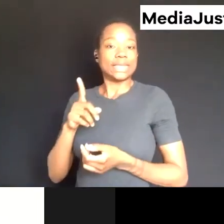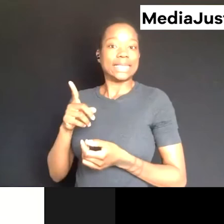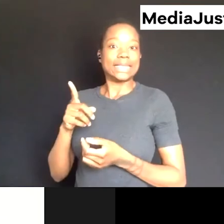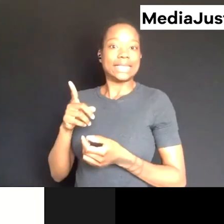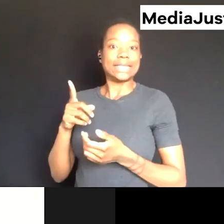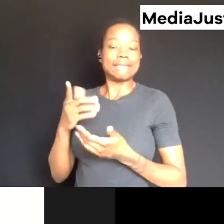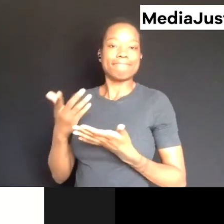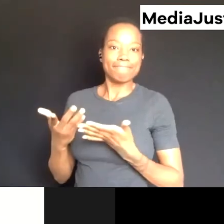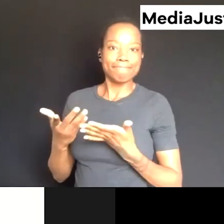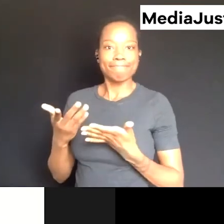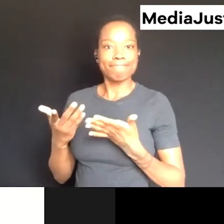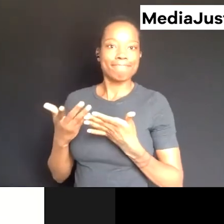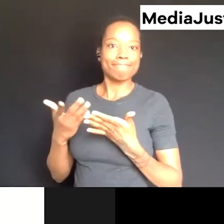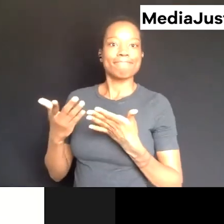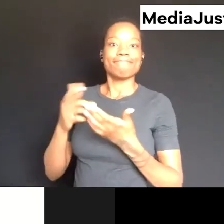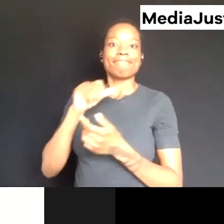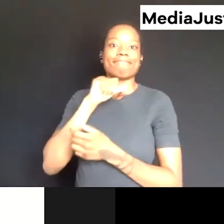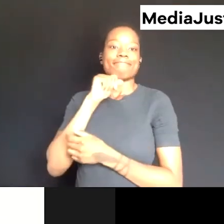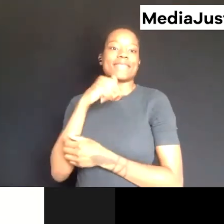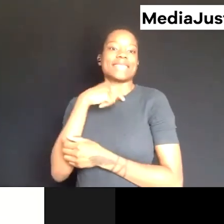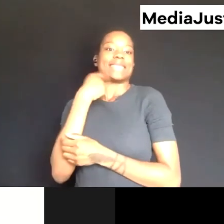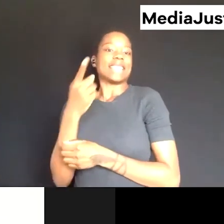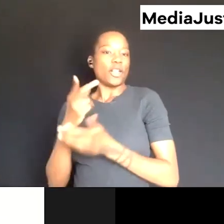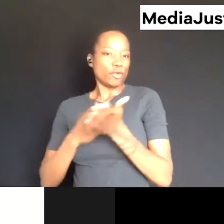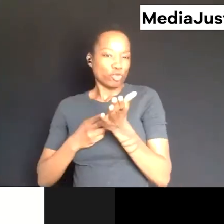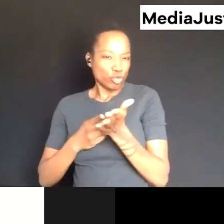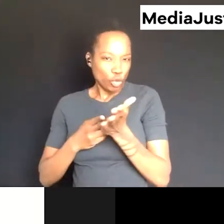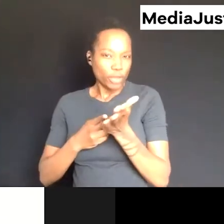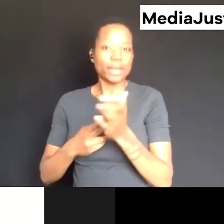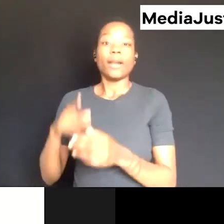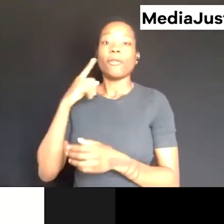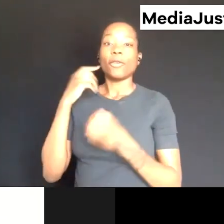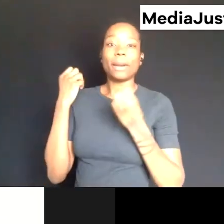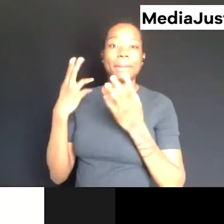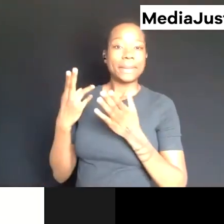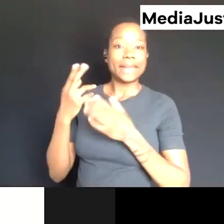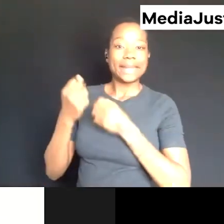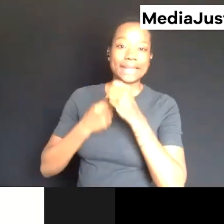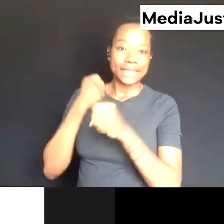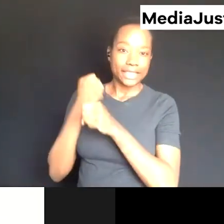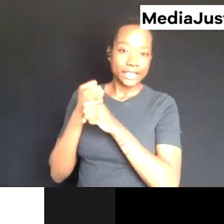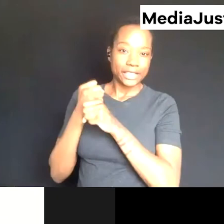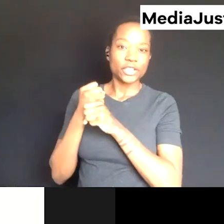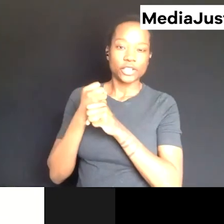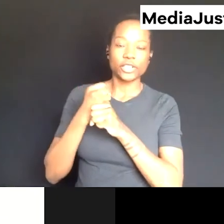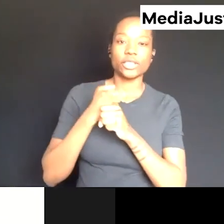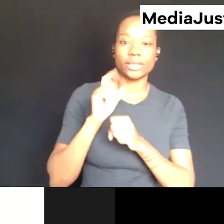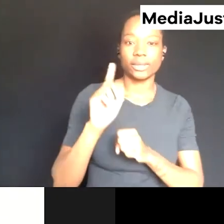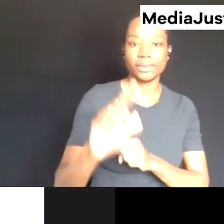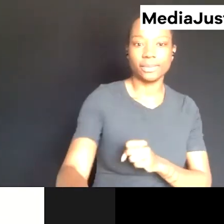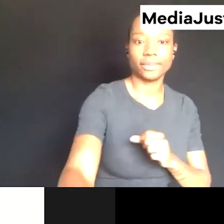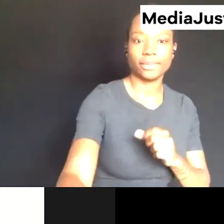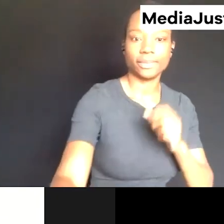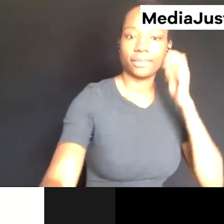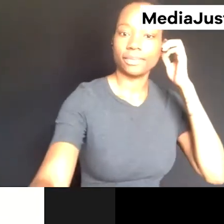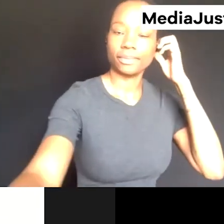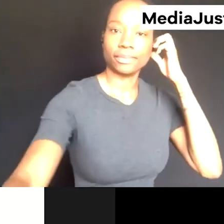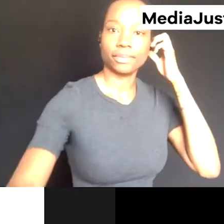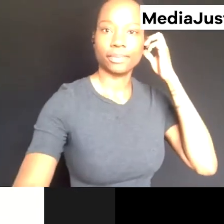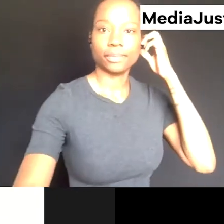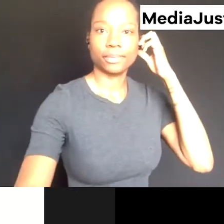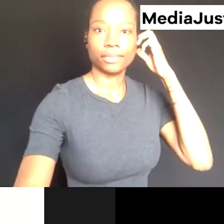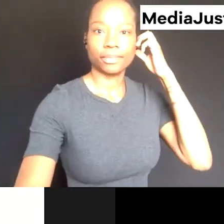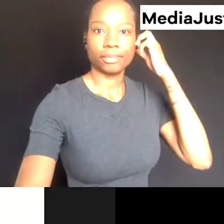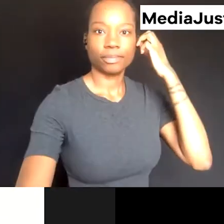profitable. And for many years, newspapers, radio stations, they got away with telling that lie. And it's around